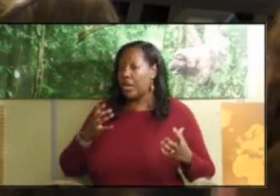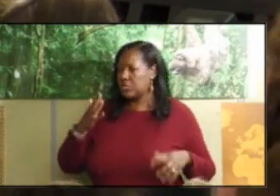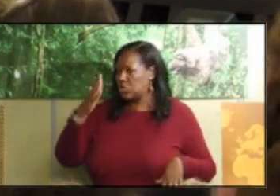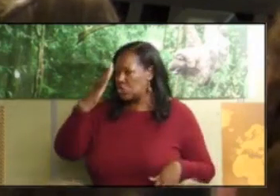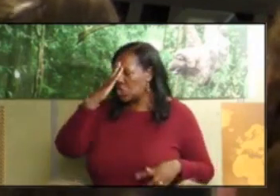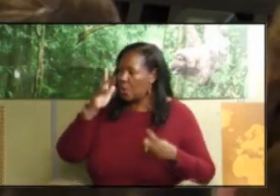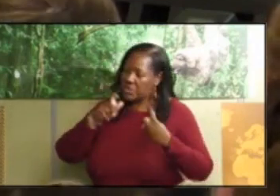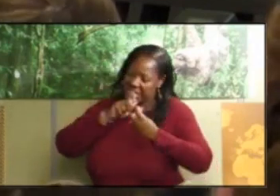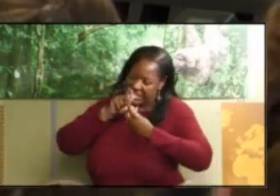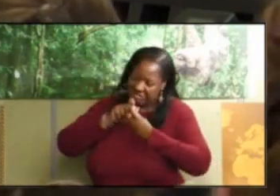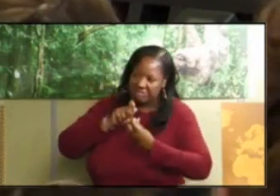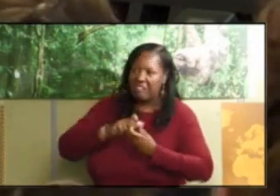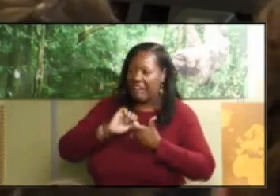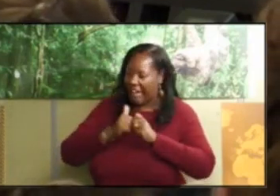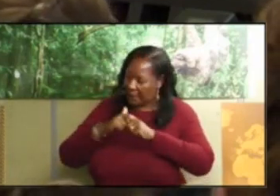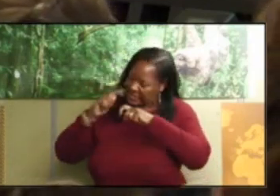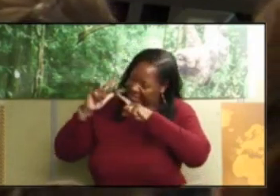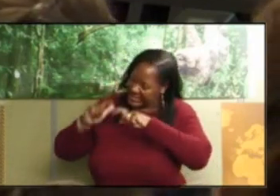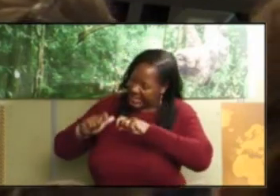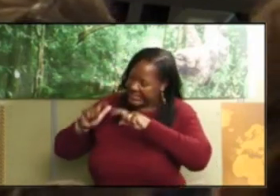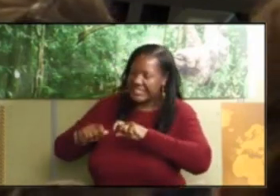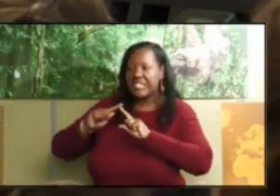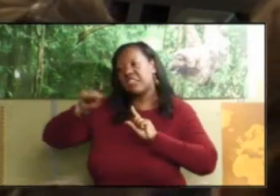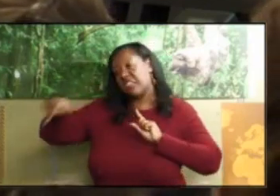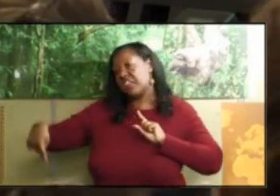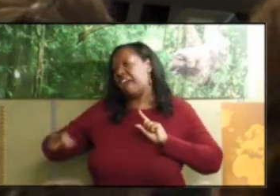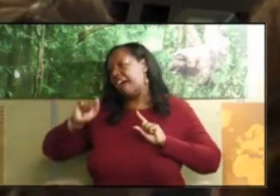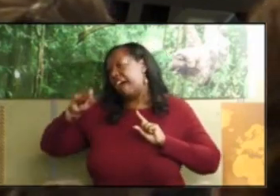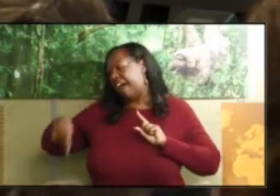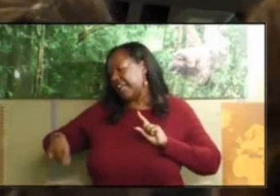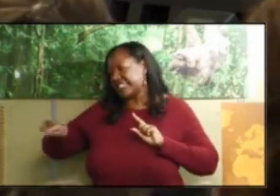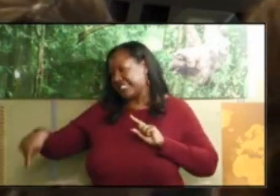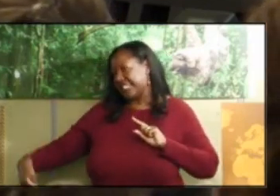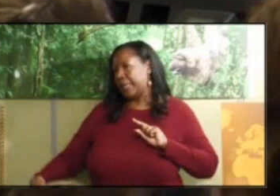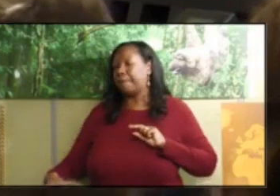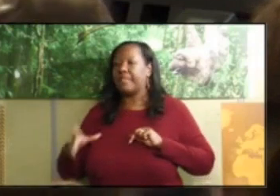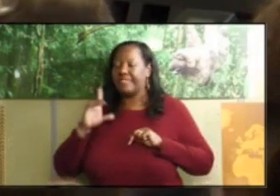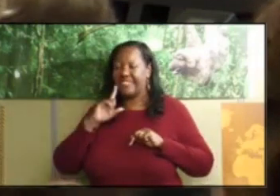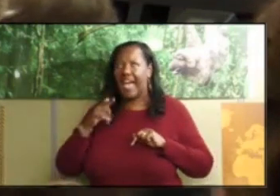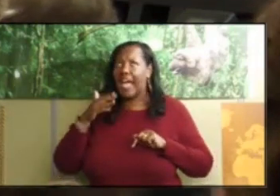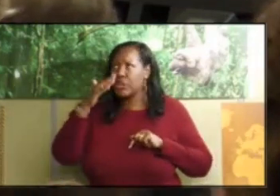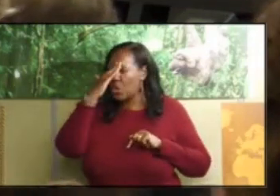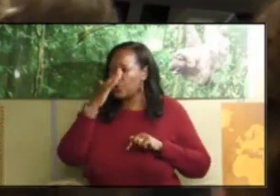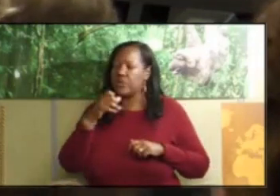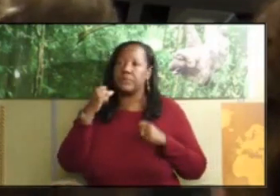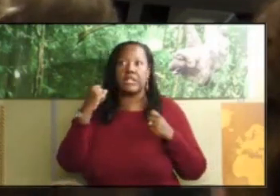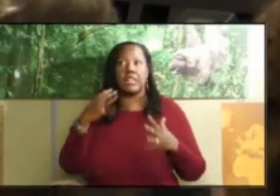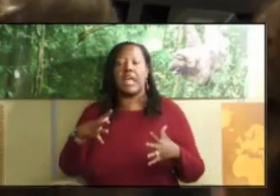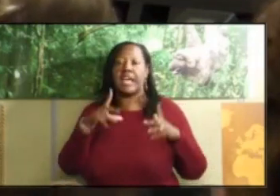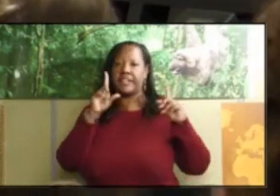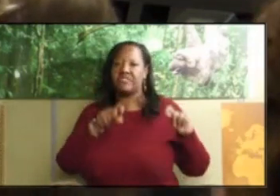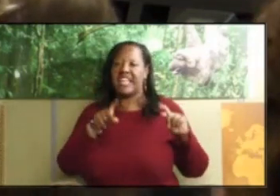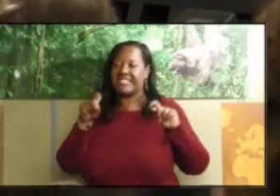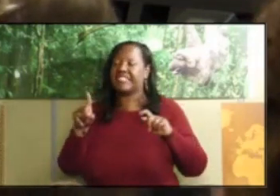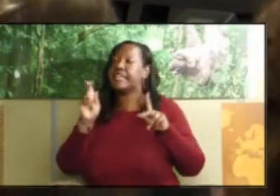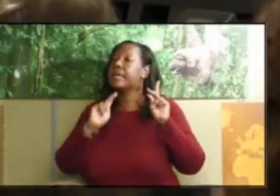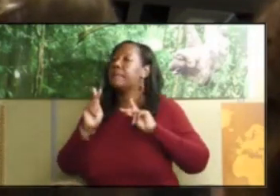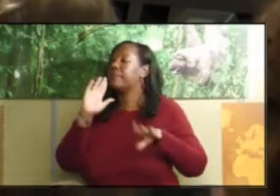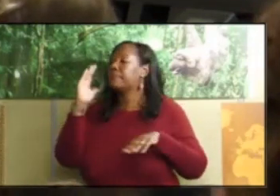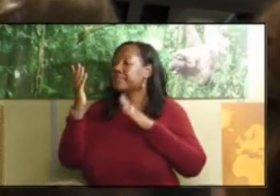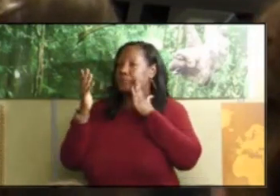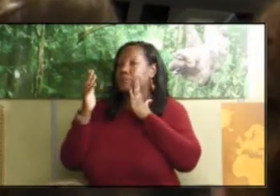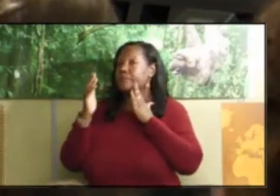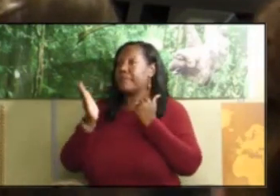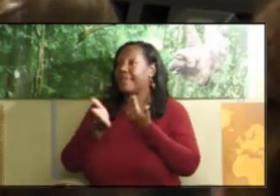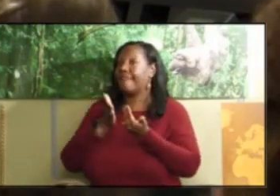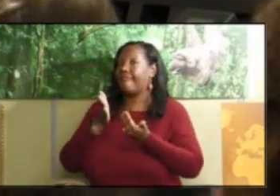gritty on how that was tested, they have that. I know that it did get quite a bit of testing, and people seem to be very happy with it. It did